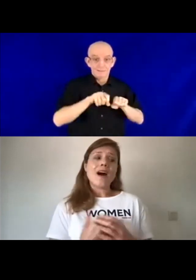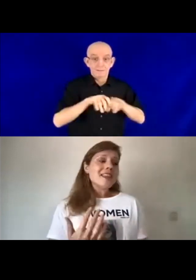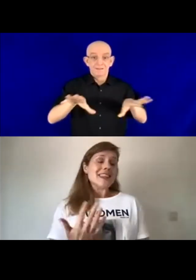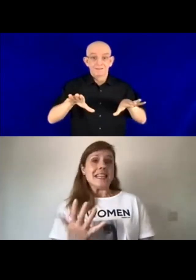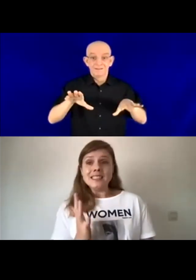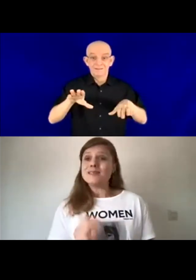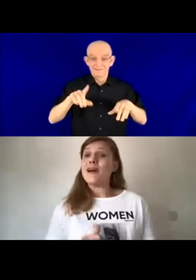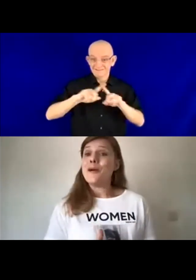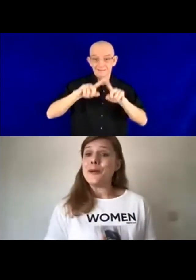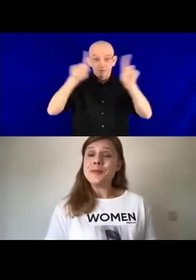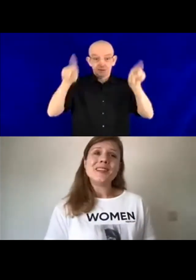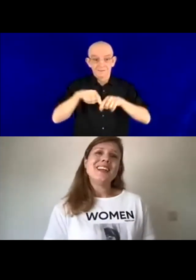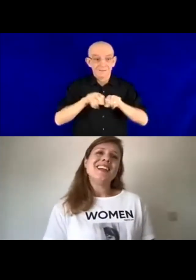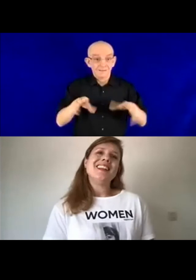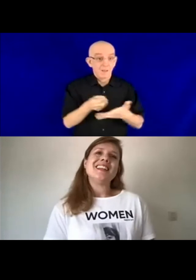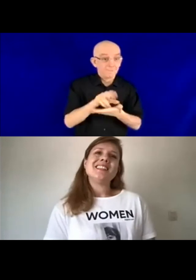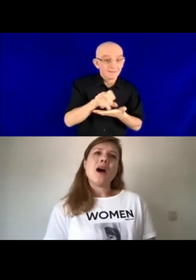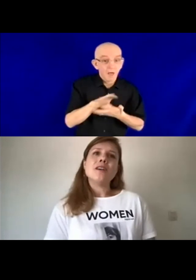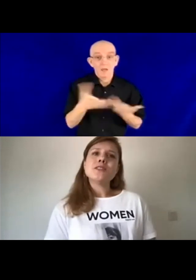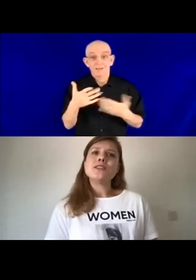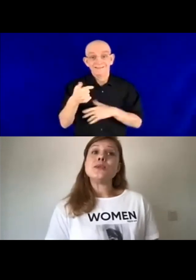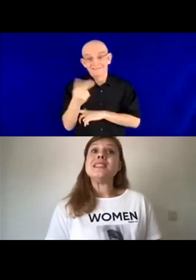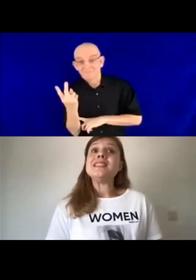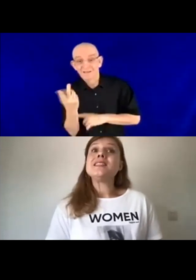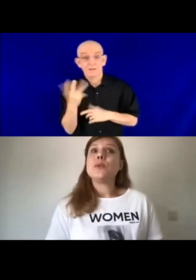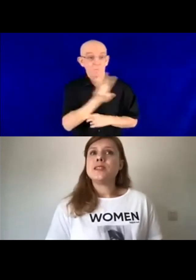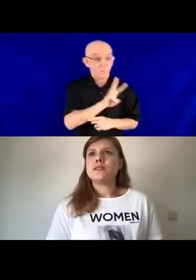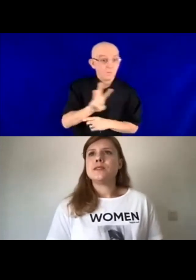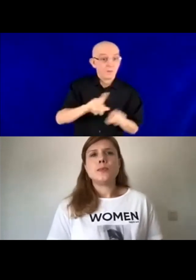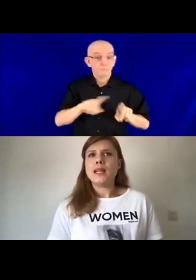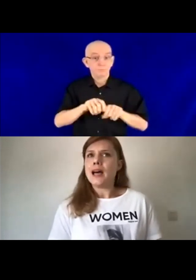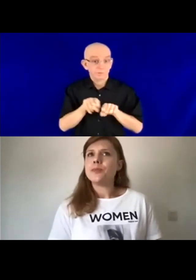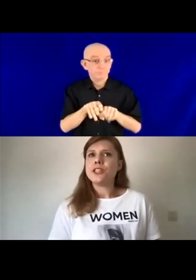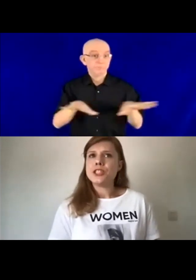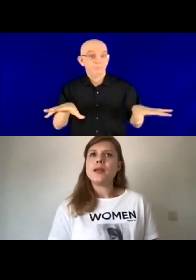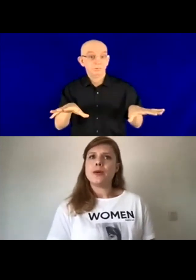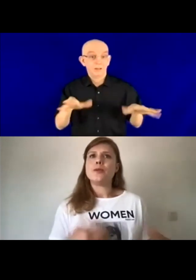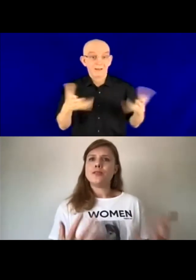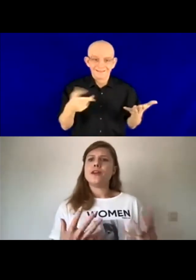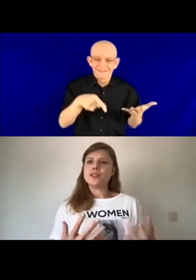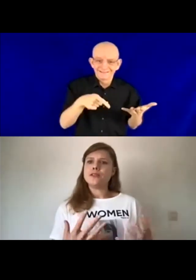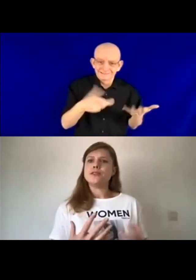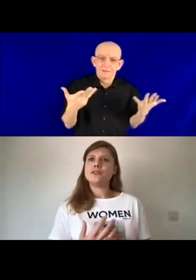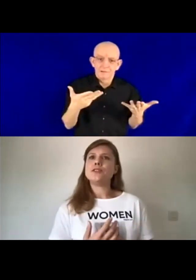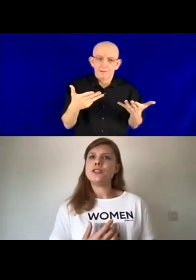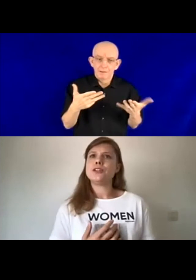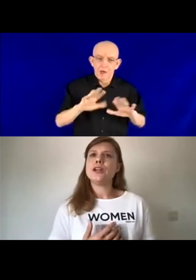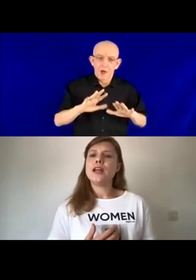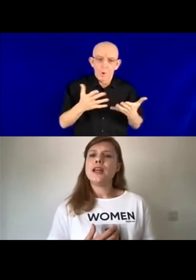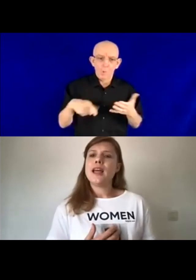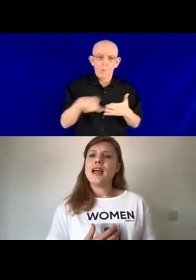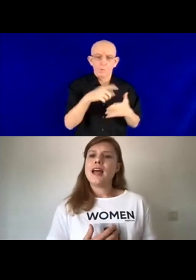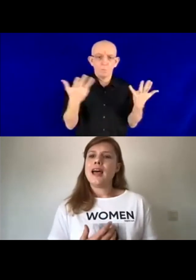So I hope that answers to these questions will help us shape our profession for the